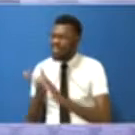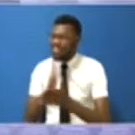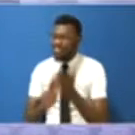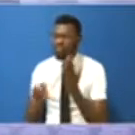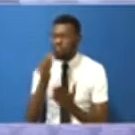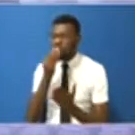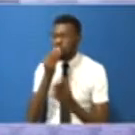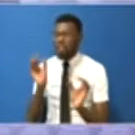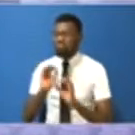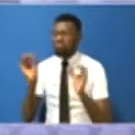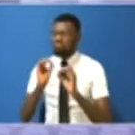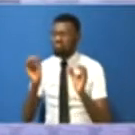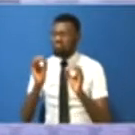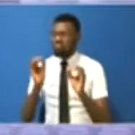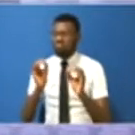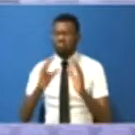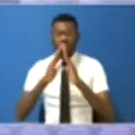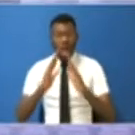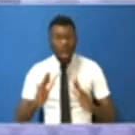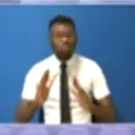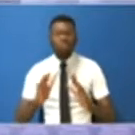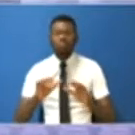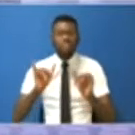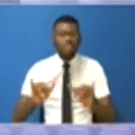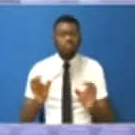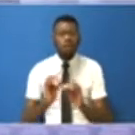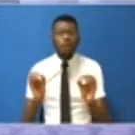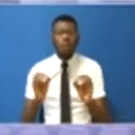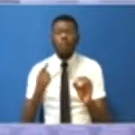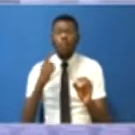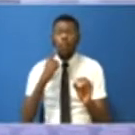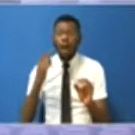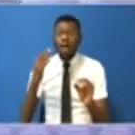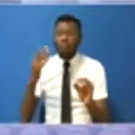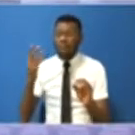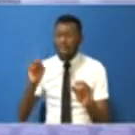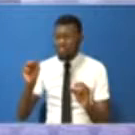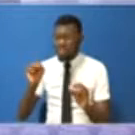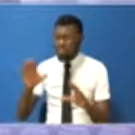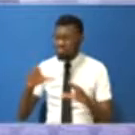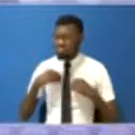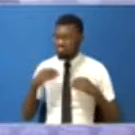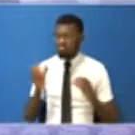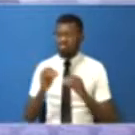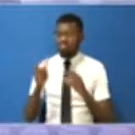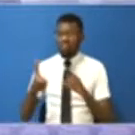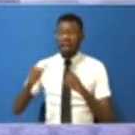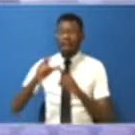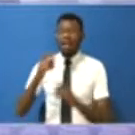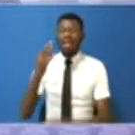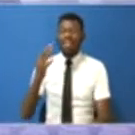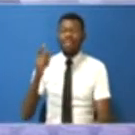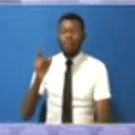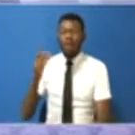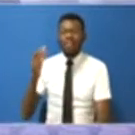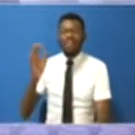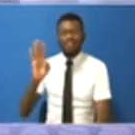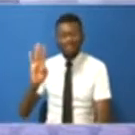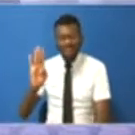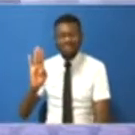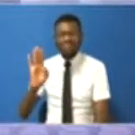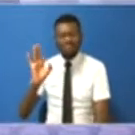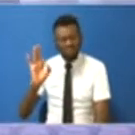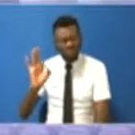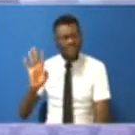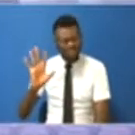to eat you'll have nowhere to stay and i refuse that one in that five million shillings and got 3.35 billion shillings